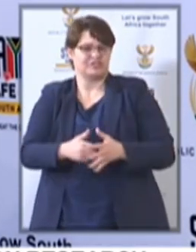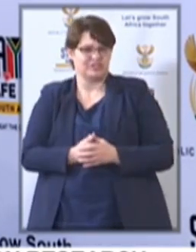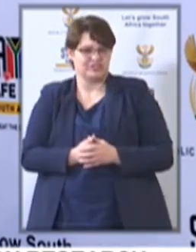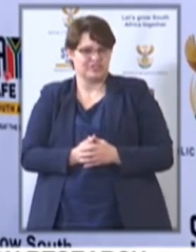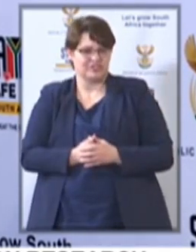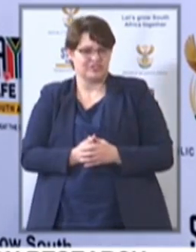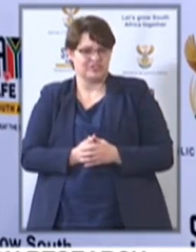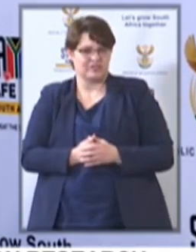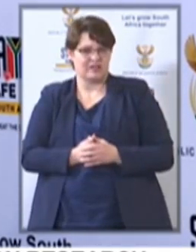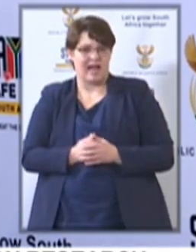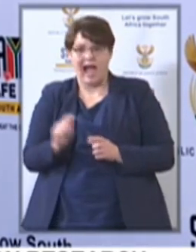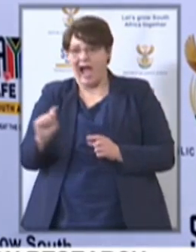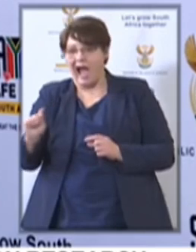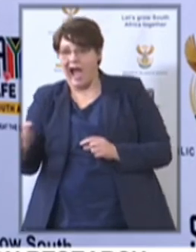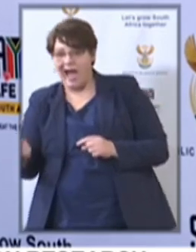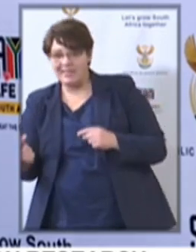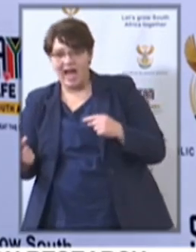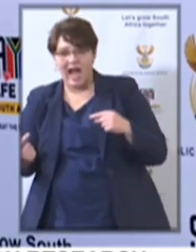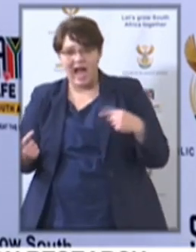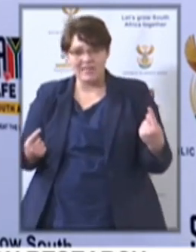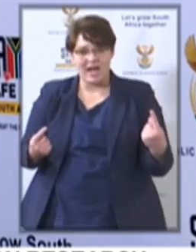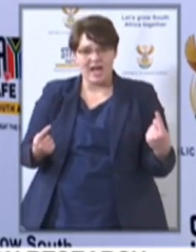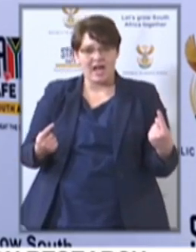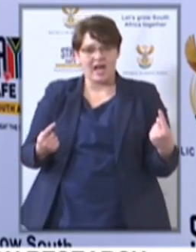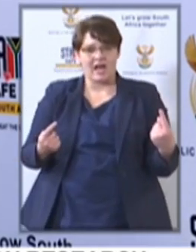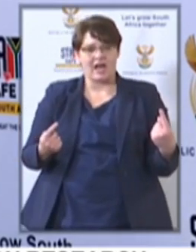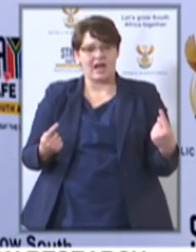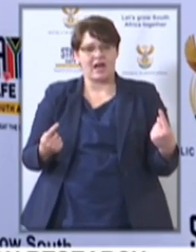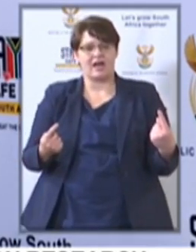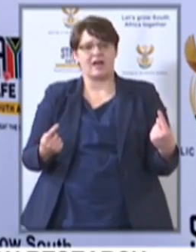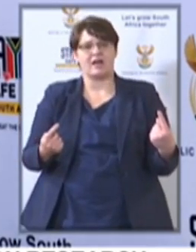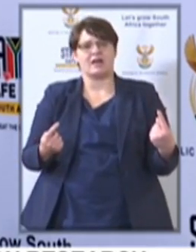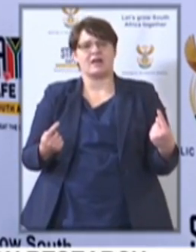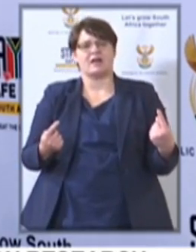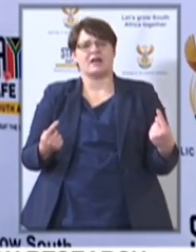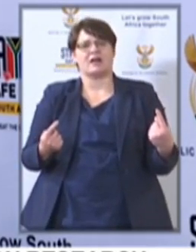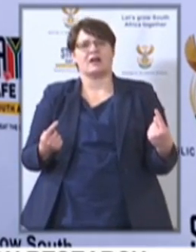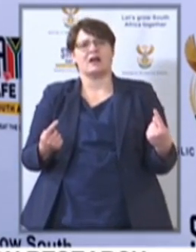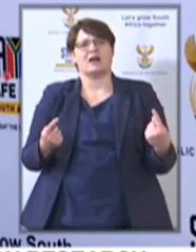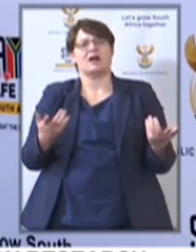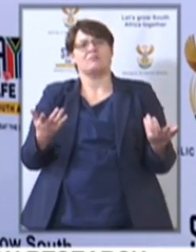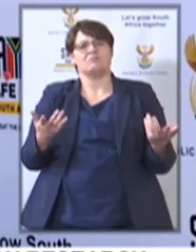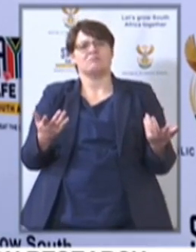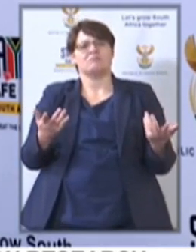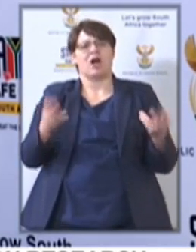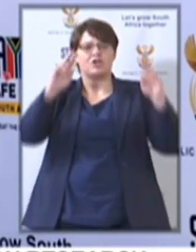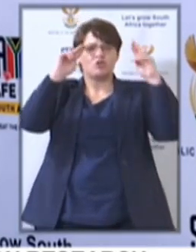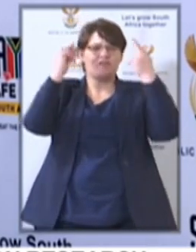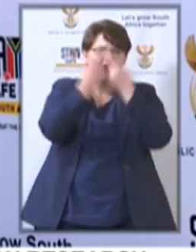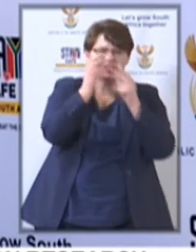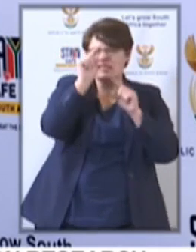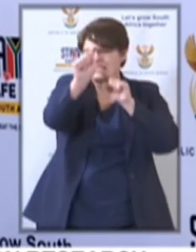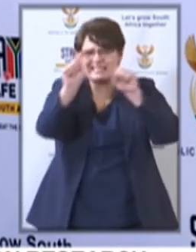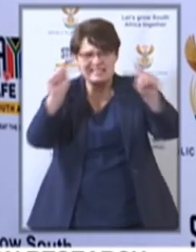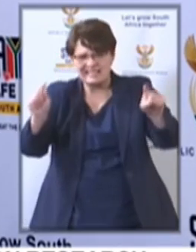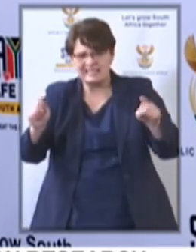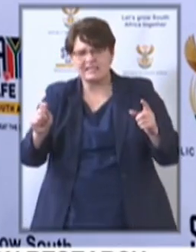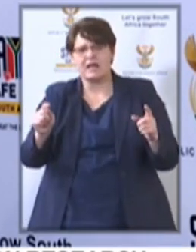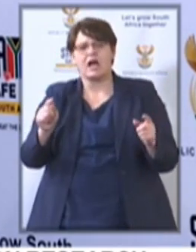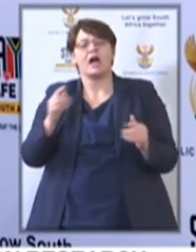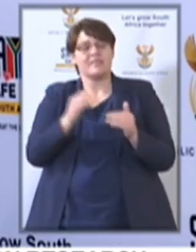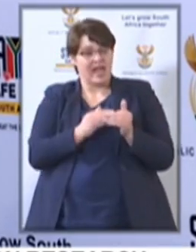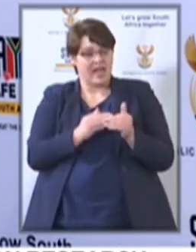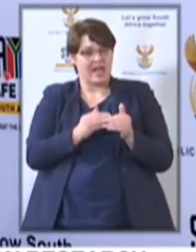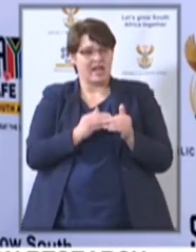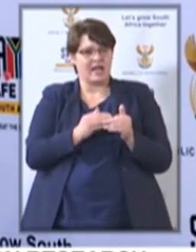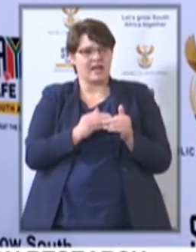devices. The rest of the devices for the TVET colleges and some of our universities that will be